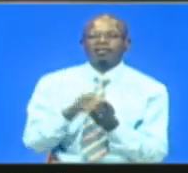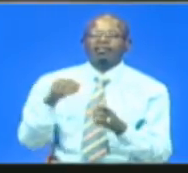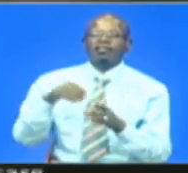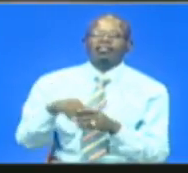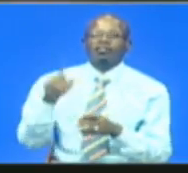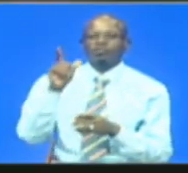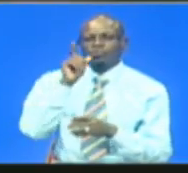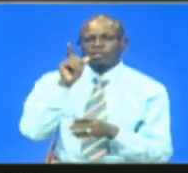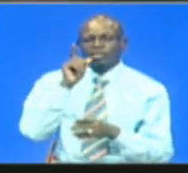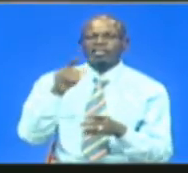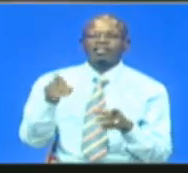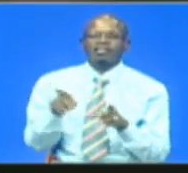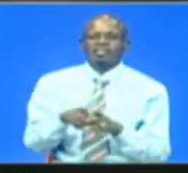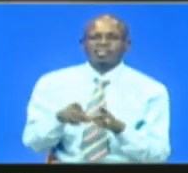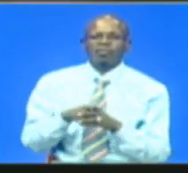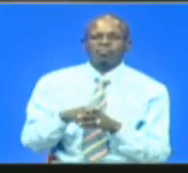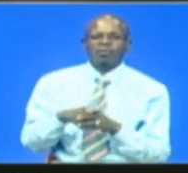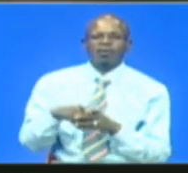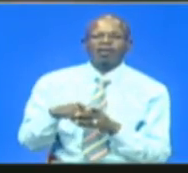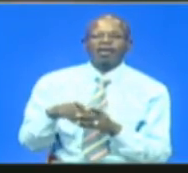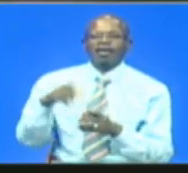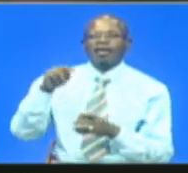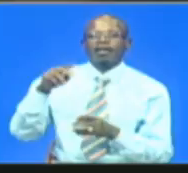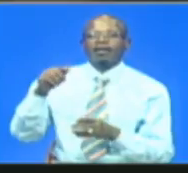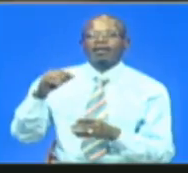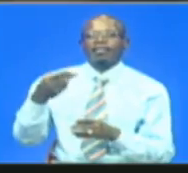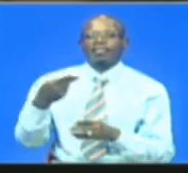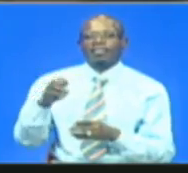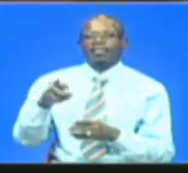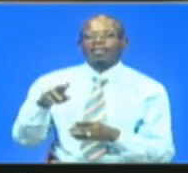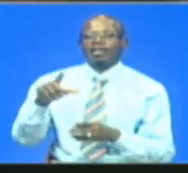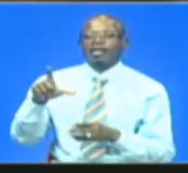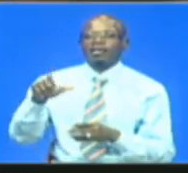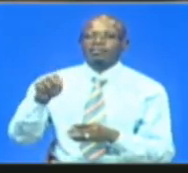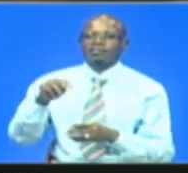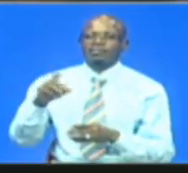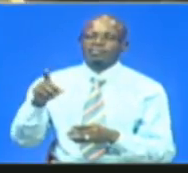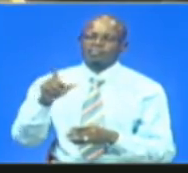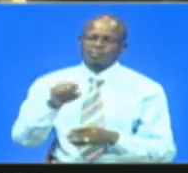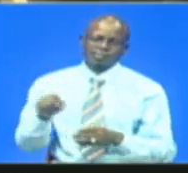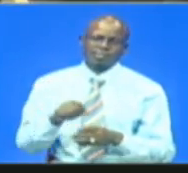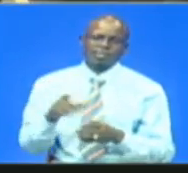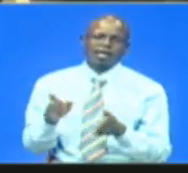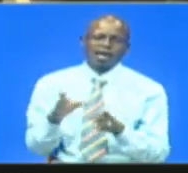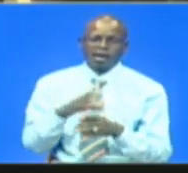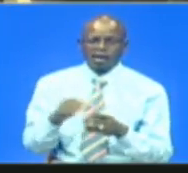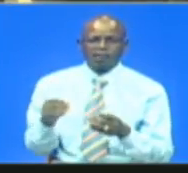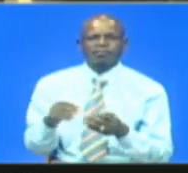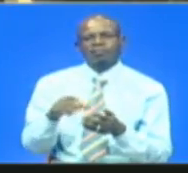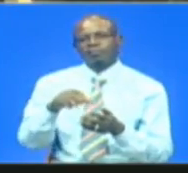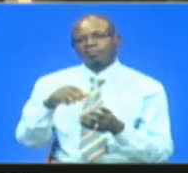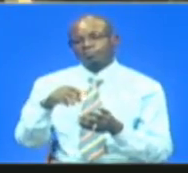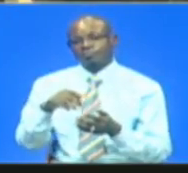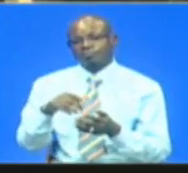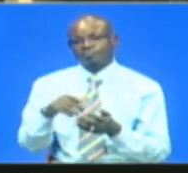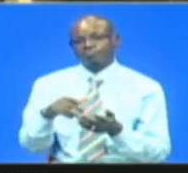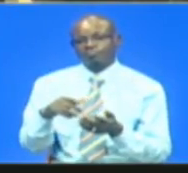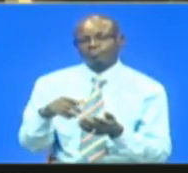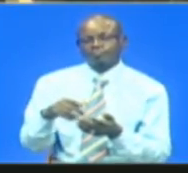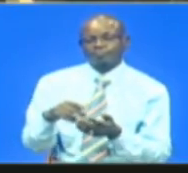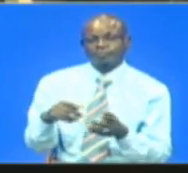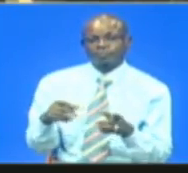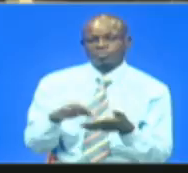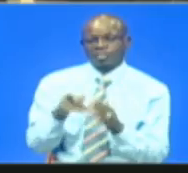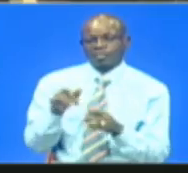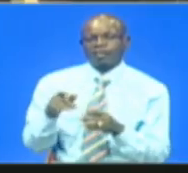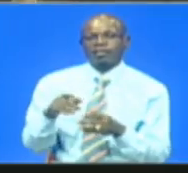budget summary statements for the financial year 2019-2020, the National Treasury says it intends to maintain a presence in the international